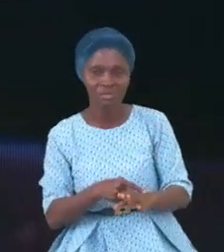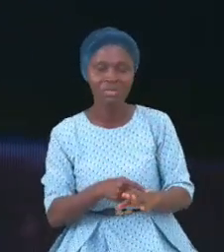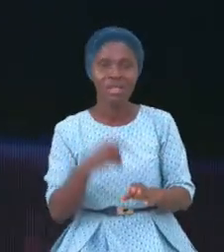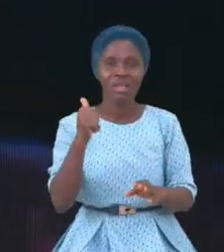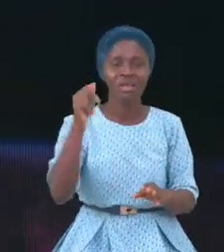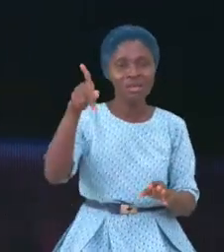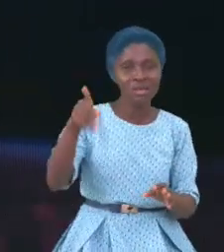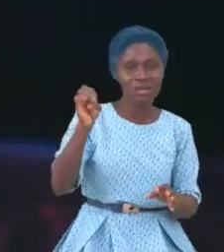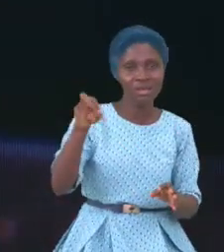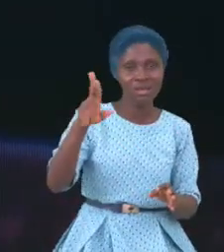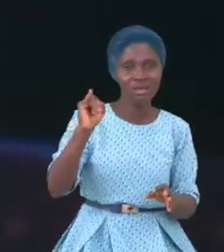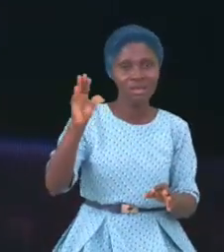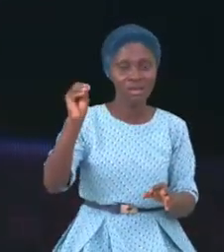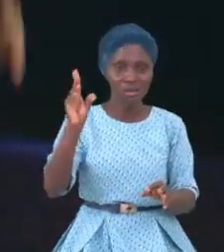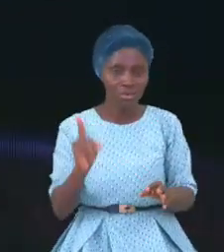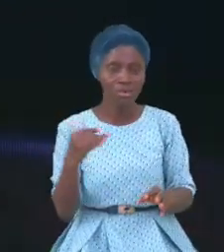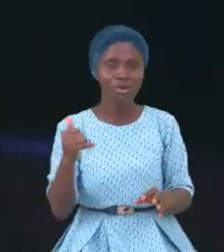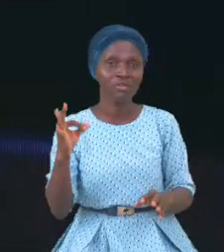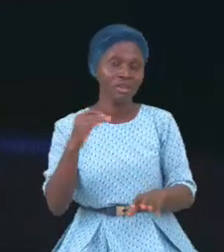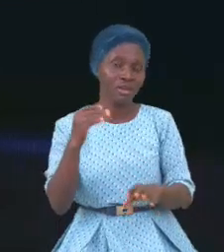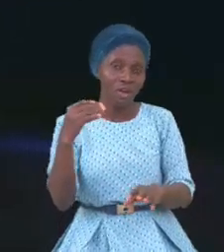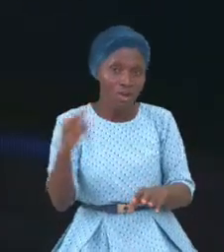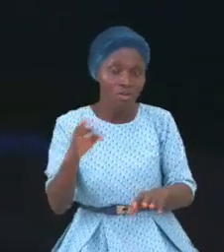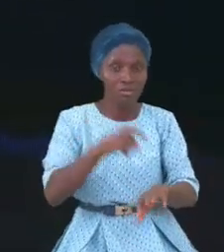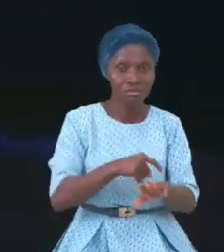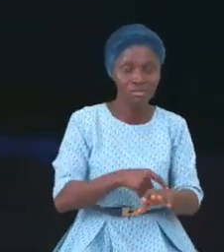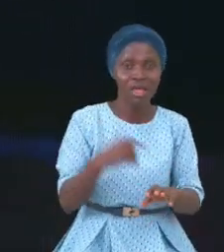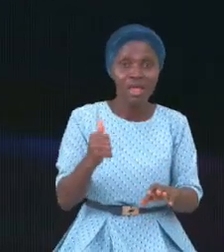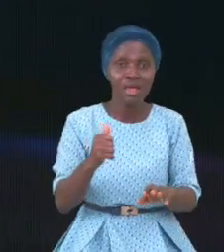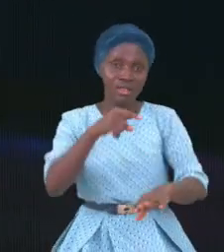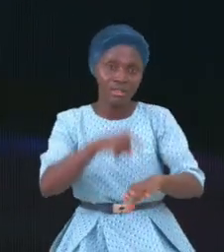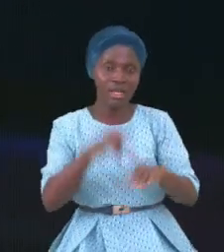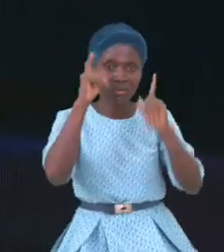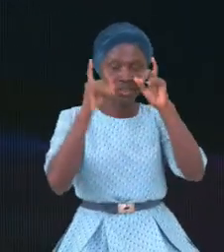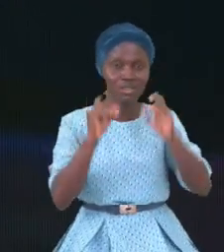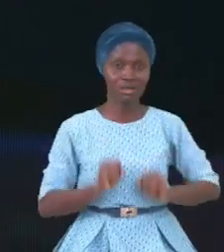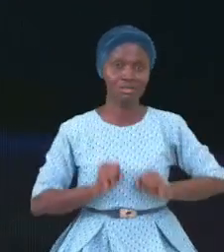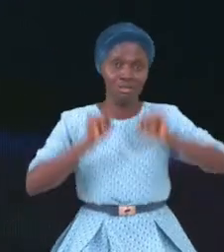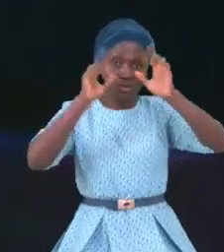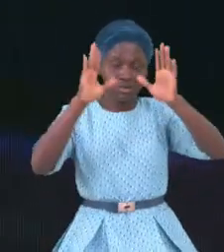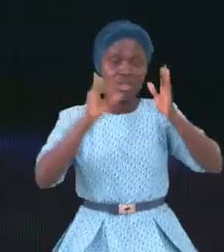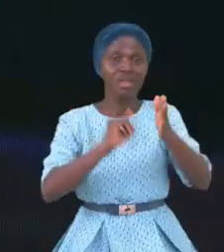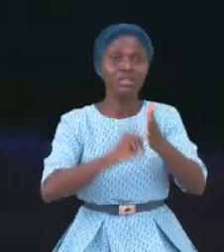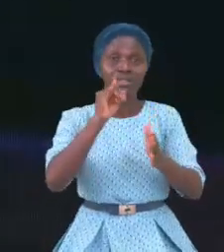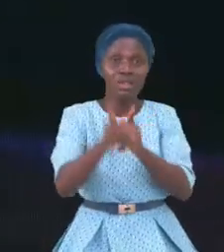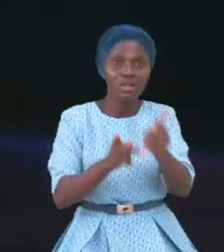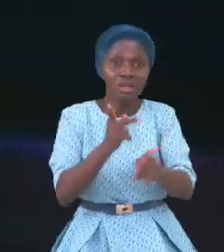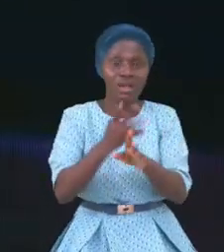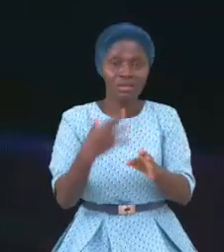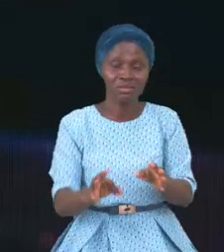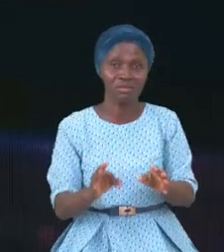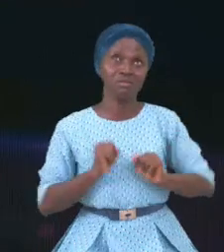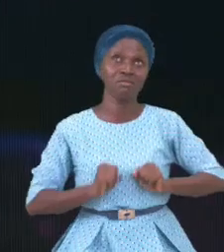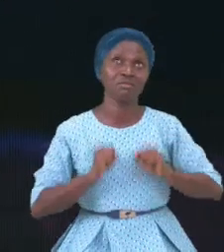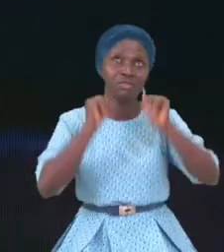A time-tested consecration is a consecration that whatever the period